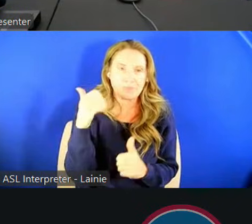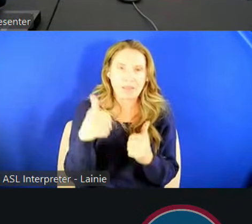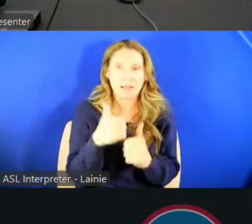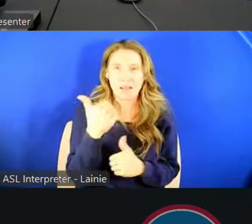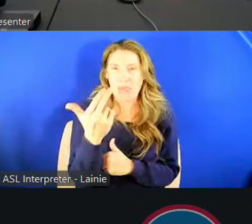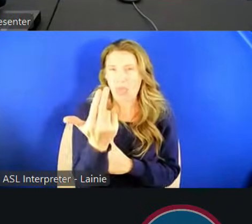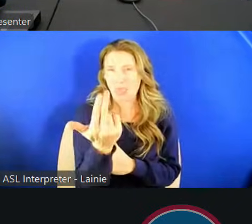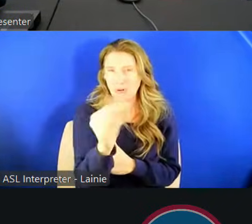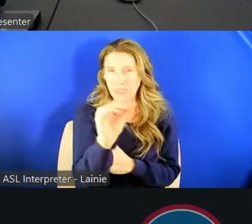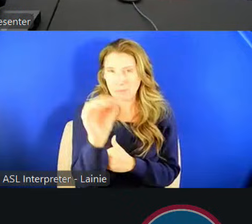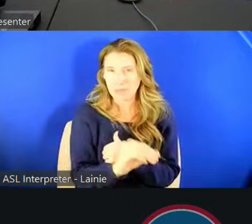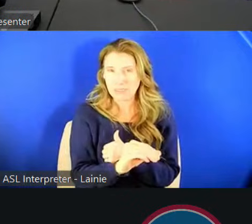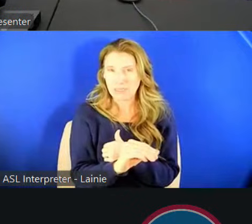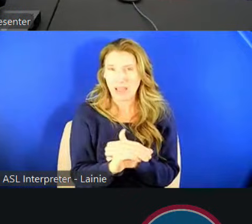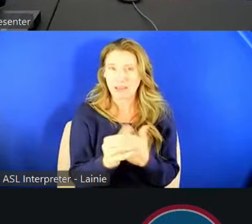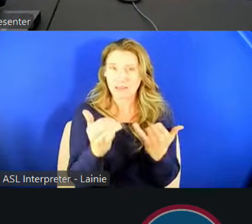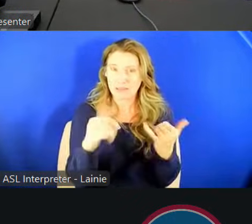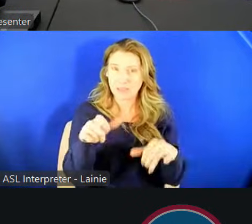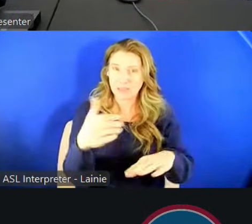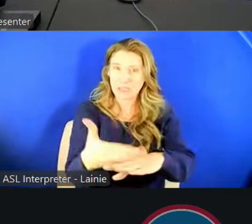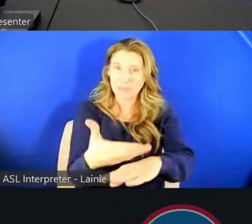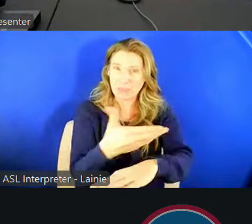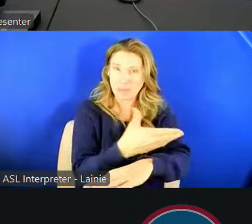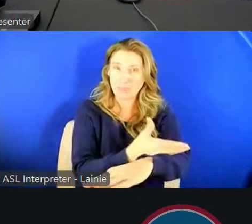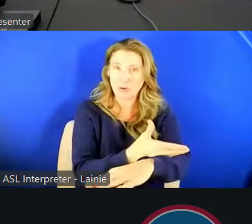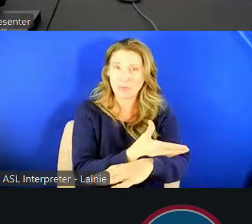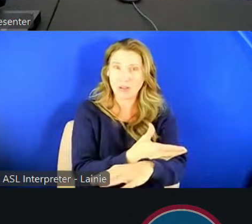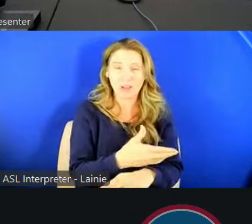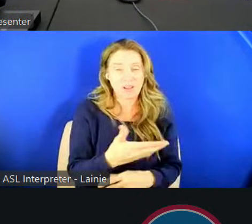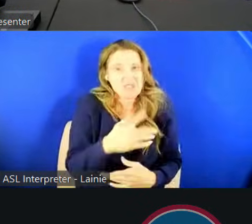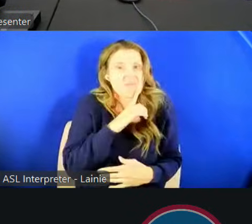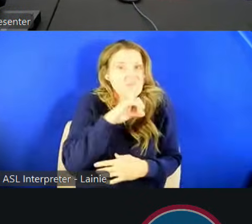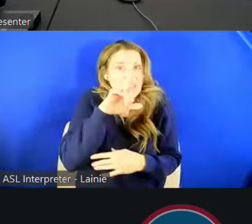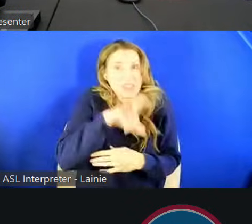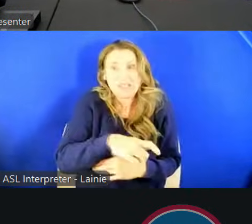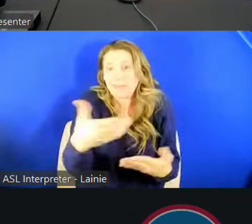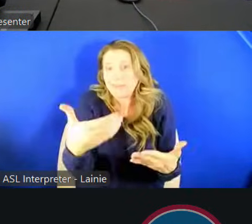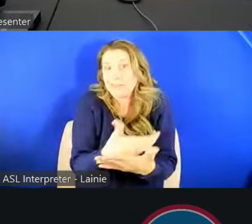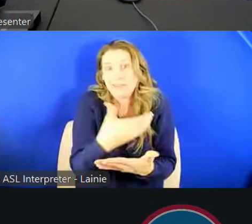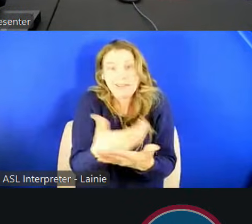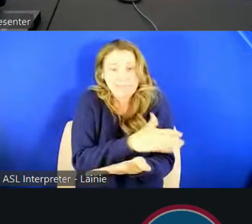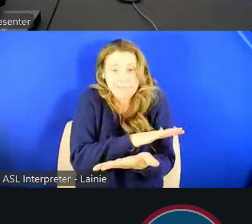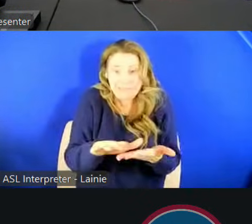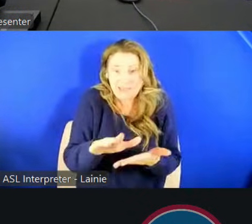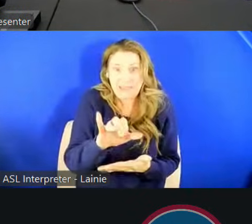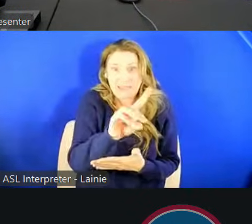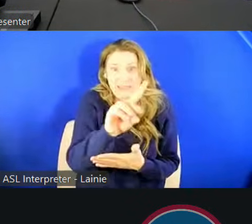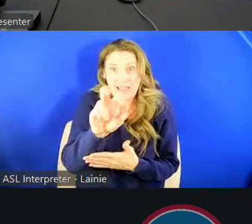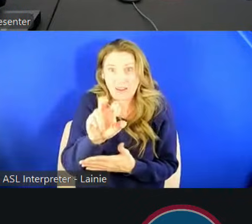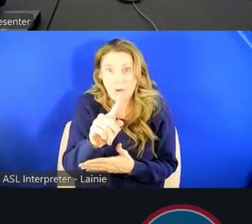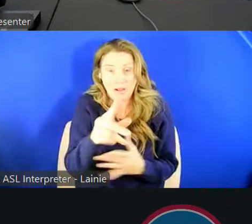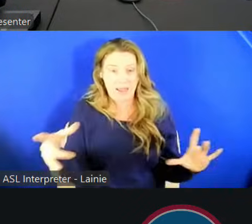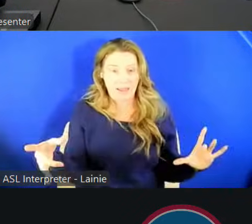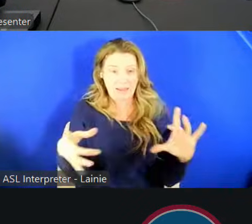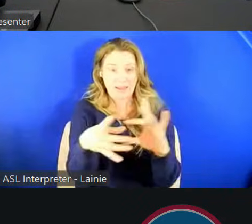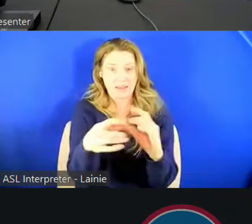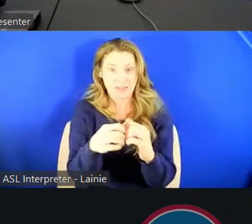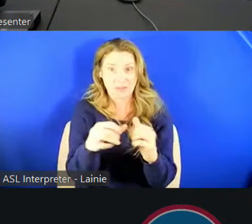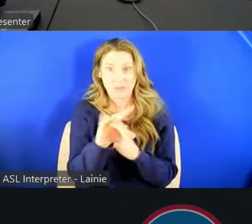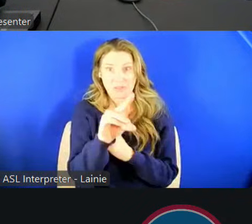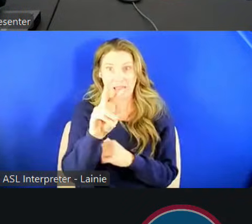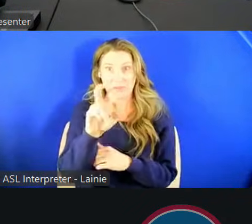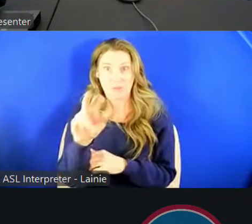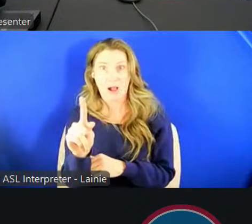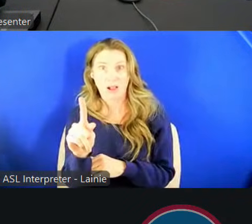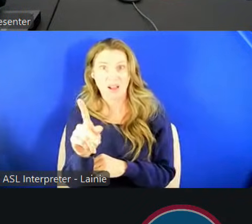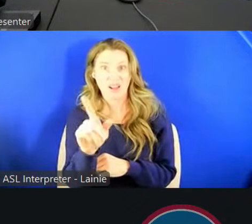13% that still need to be improved just need, fresh, clean sidewalk and a connection to the rest of the sidewalk. So the ones that fall into that